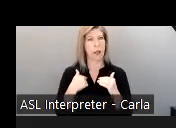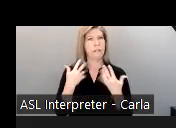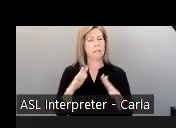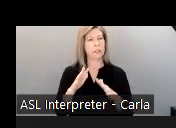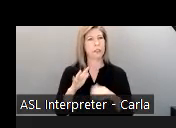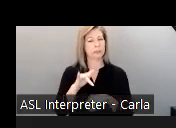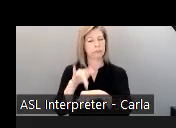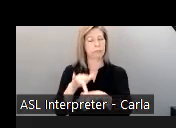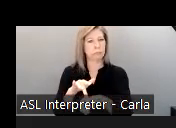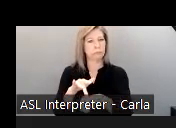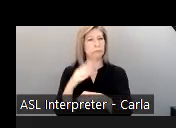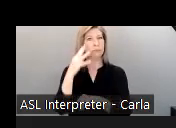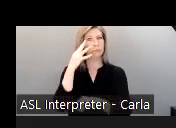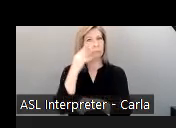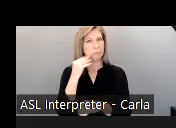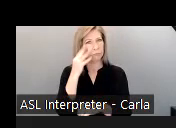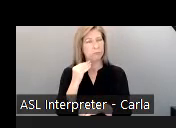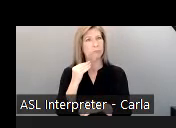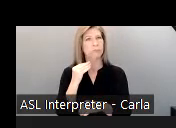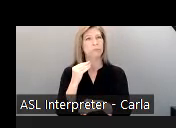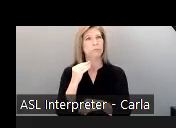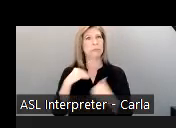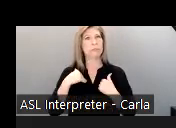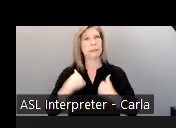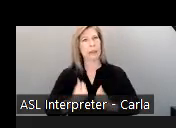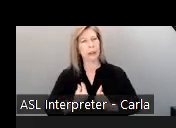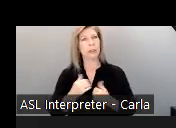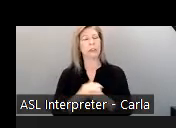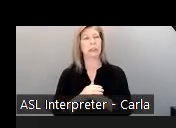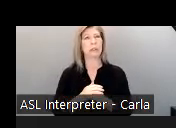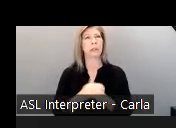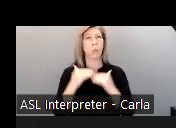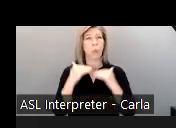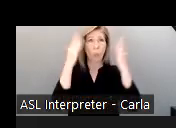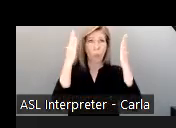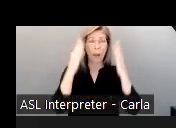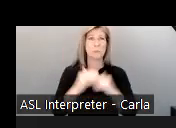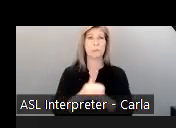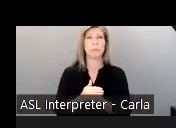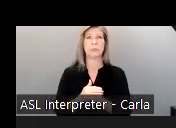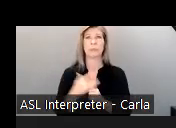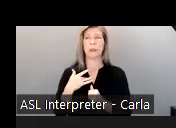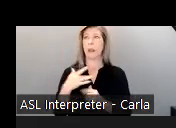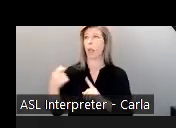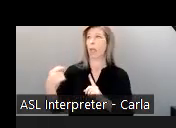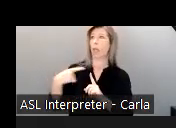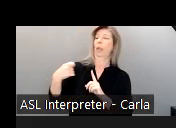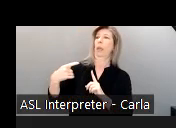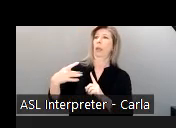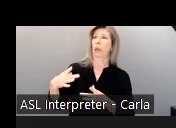to feel tired or overwhelmed or triggered about the work. So it makes me